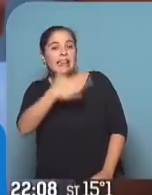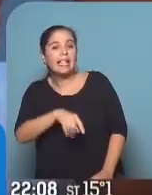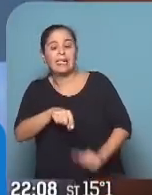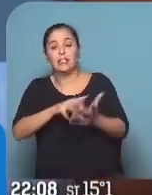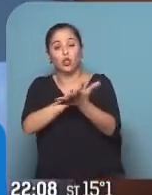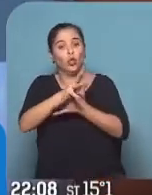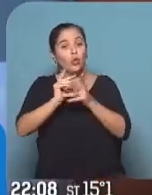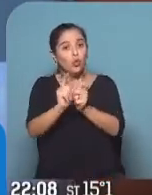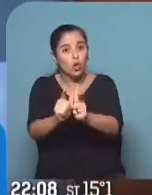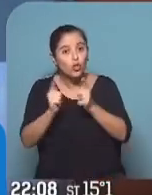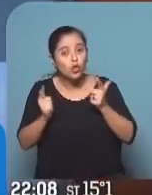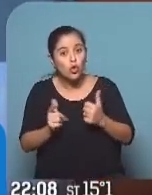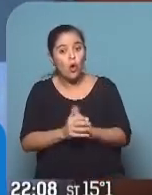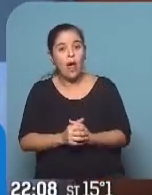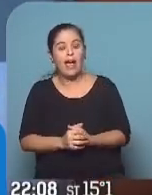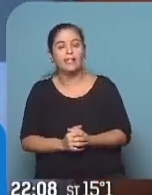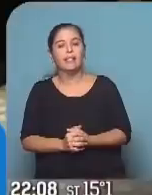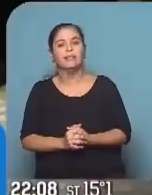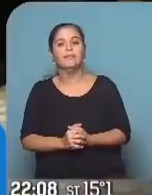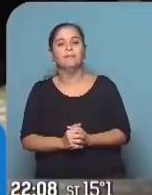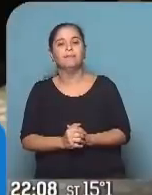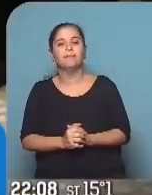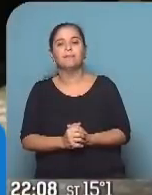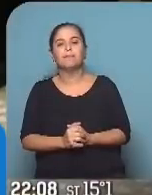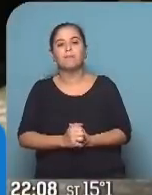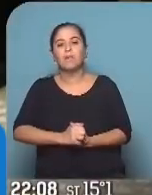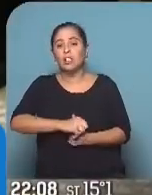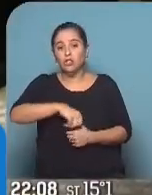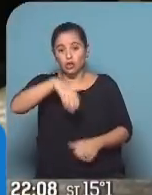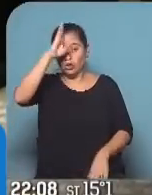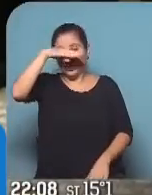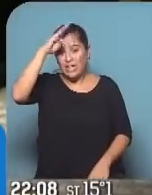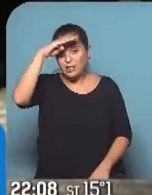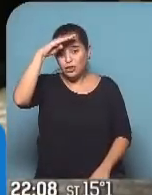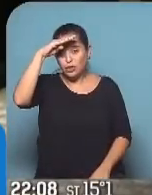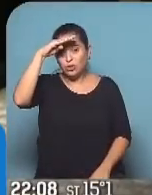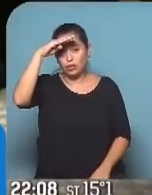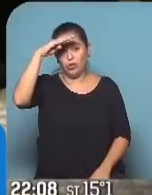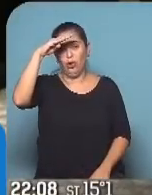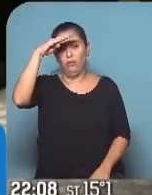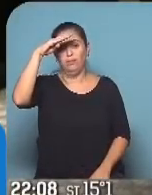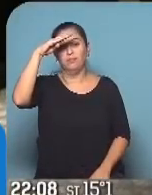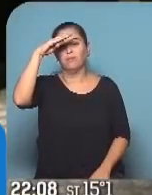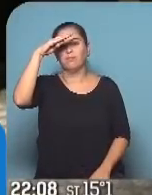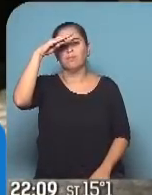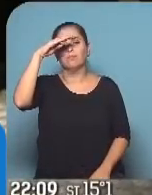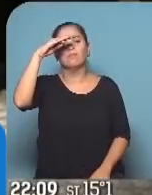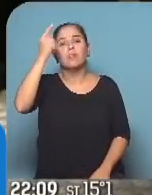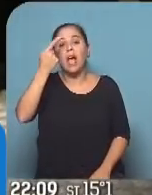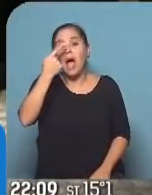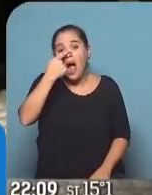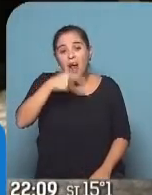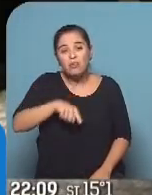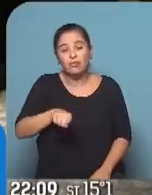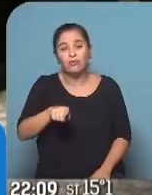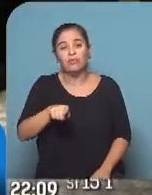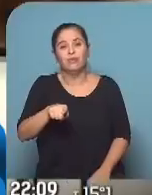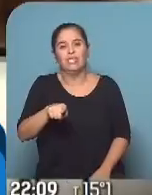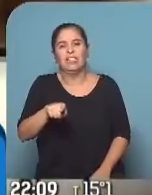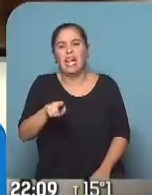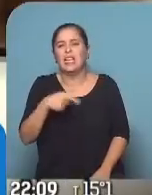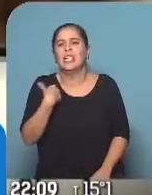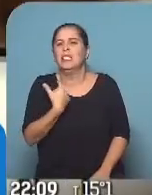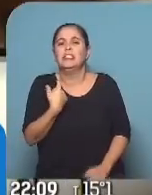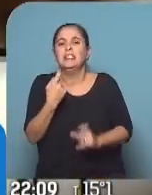rhetoric, but there's not a lot of action. Donald Trump will say what he's going to say. Ultimately, there will be different negotiations